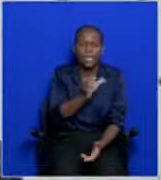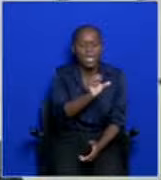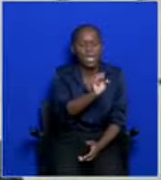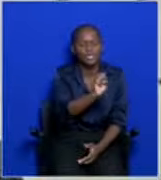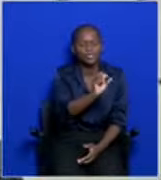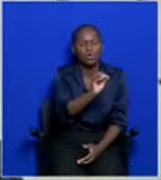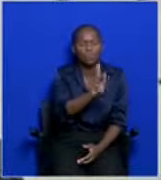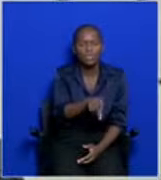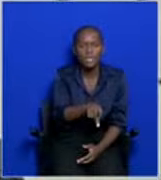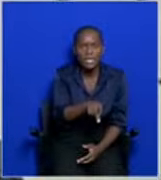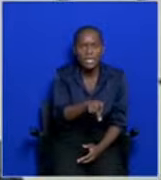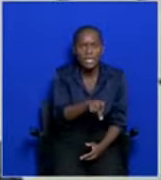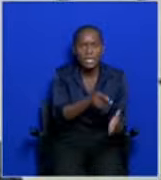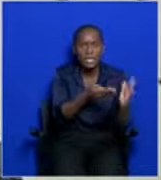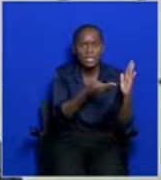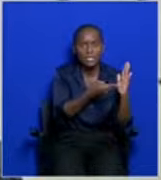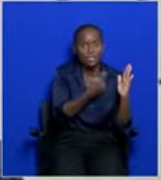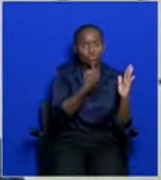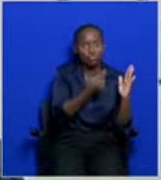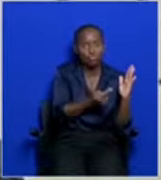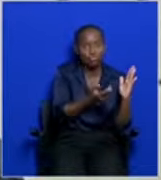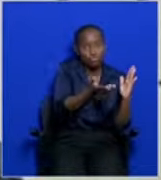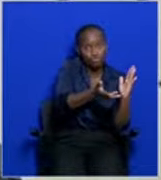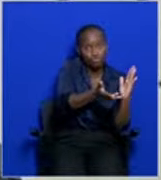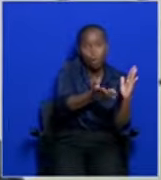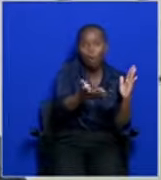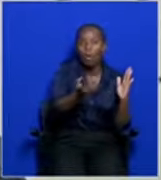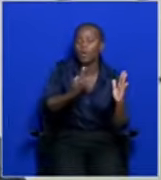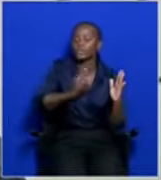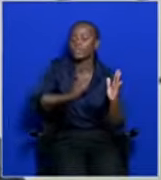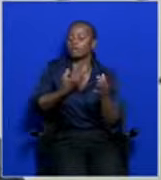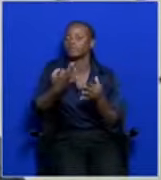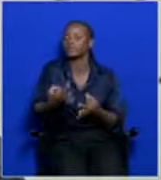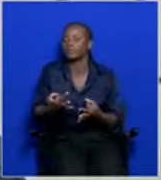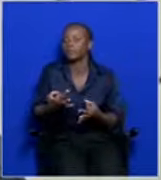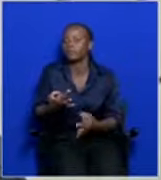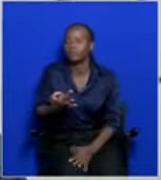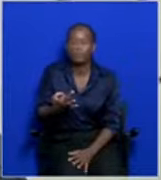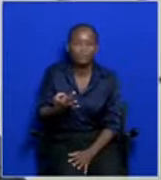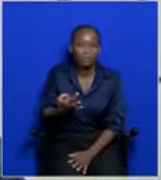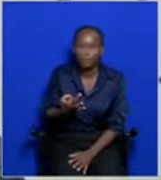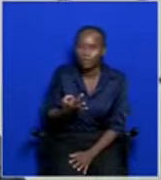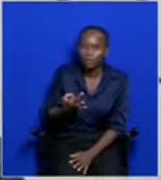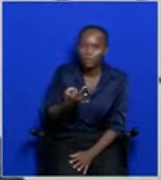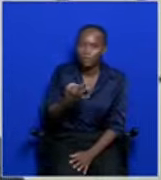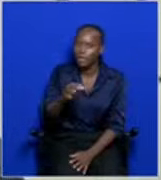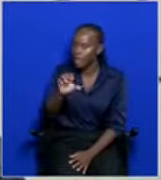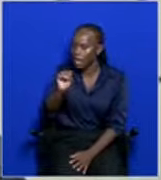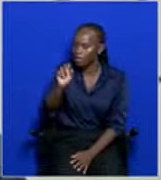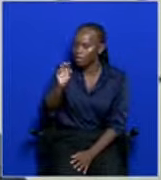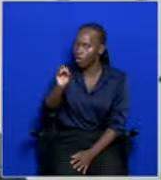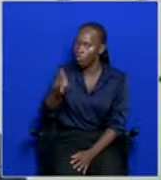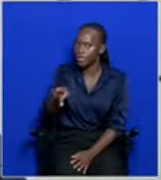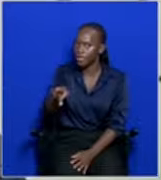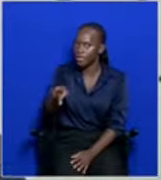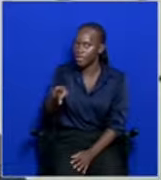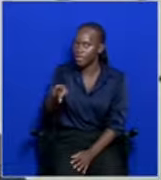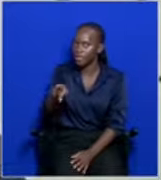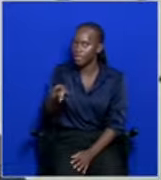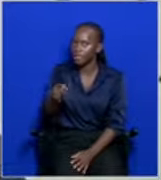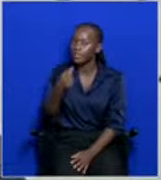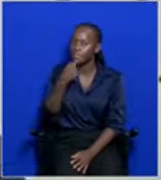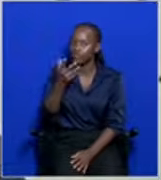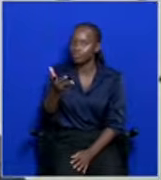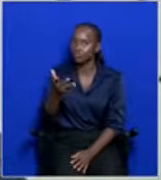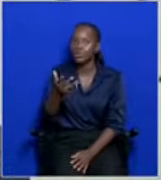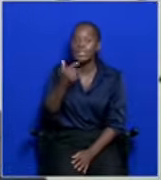It is the standard operating procedure. If we effect an arrest, when I come back with the docket, that system that I